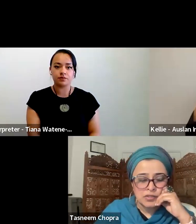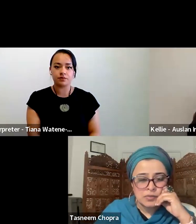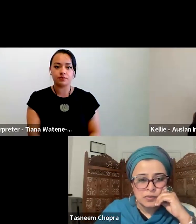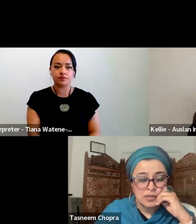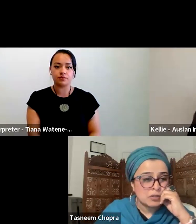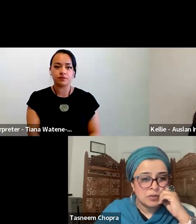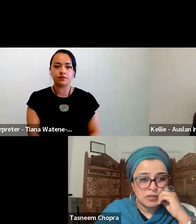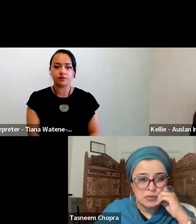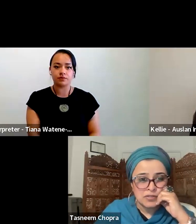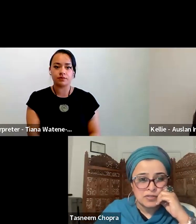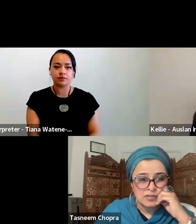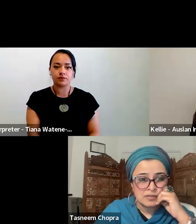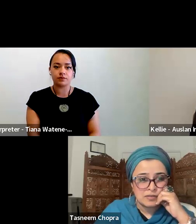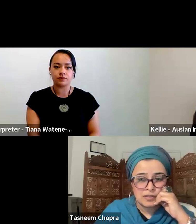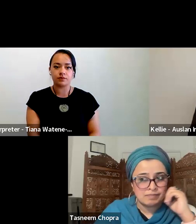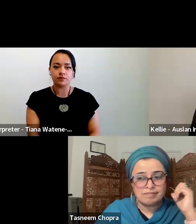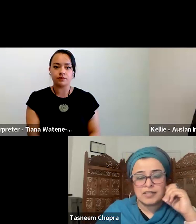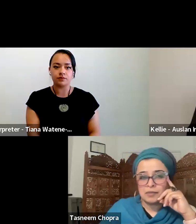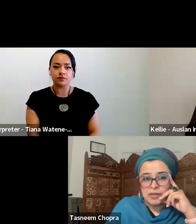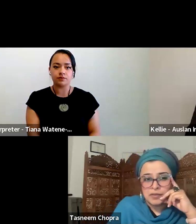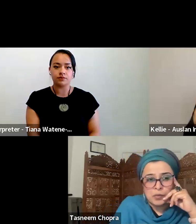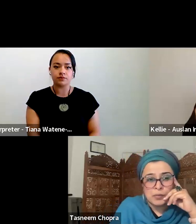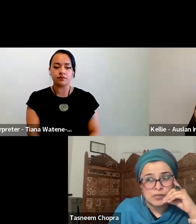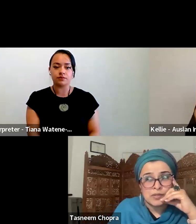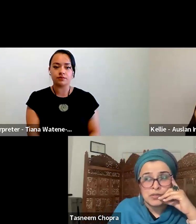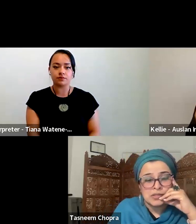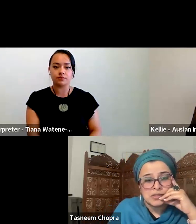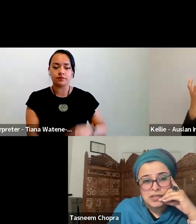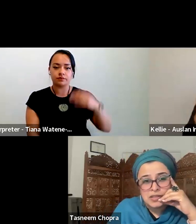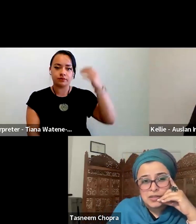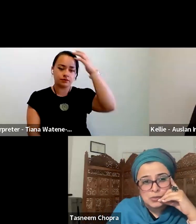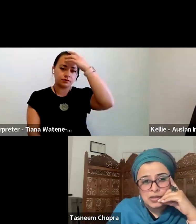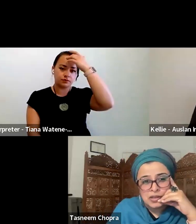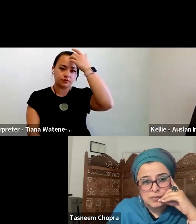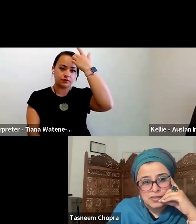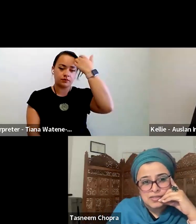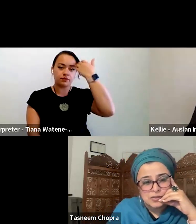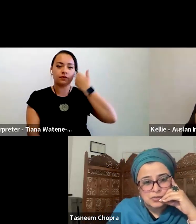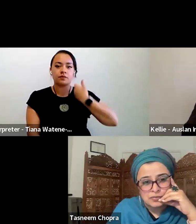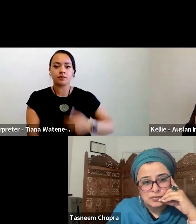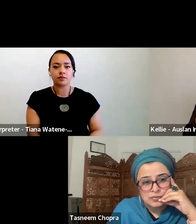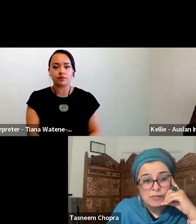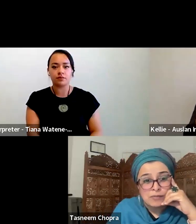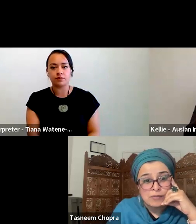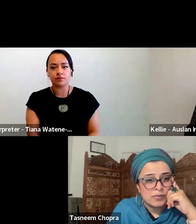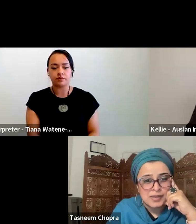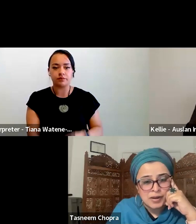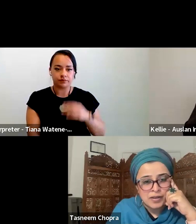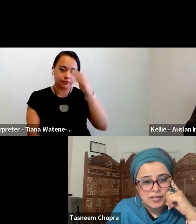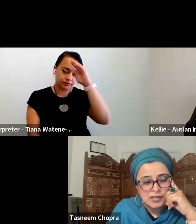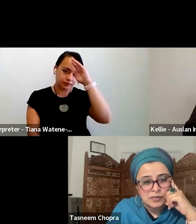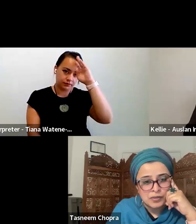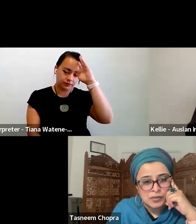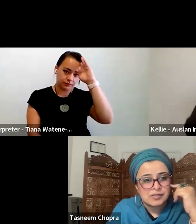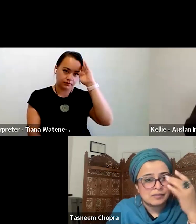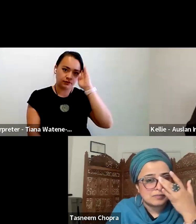on multiple experiences. Being that one person who didn't look like the rest, or come from the